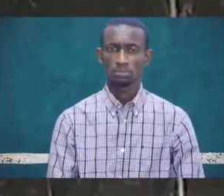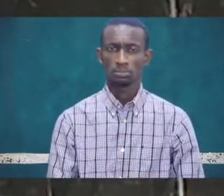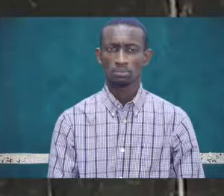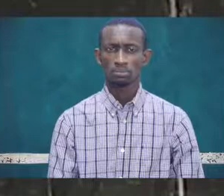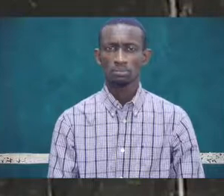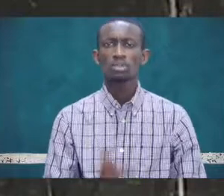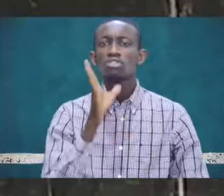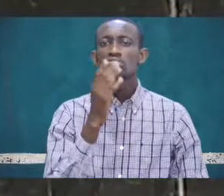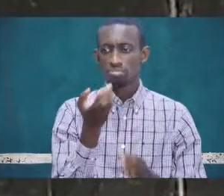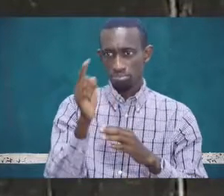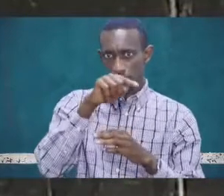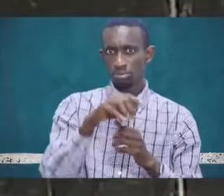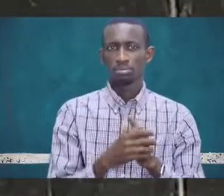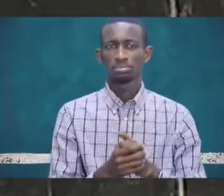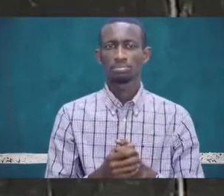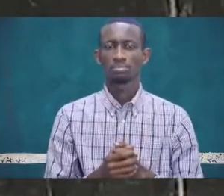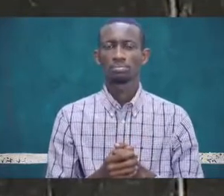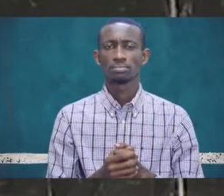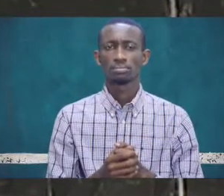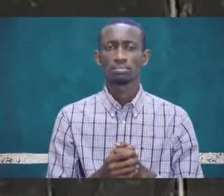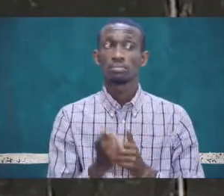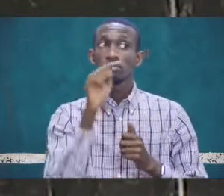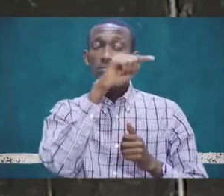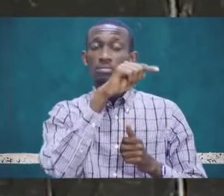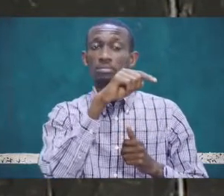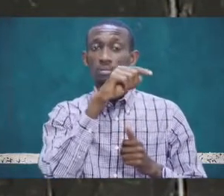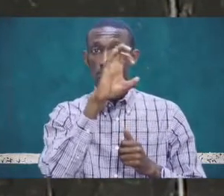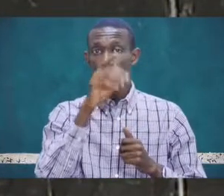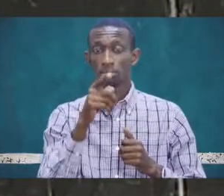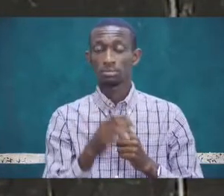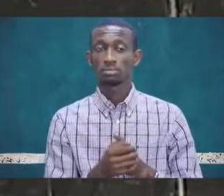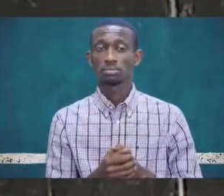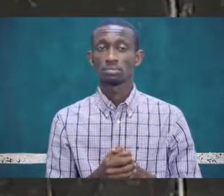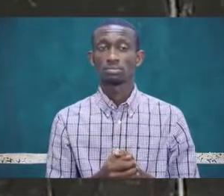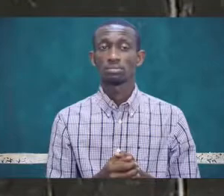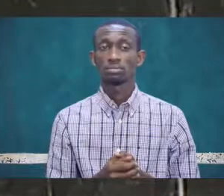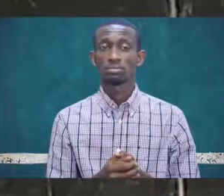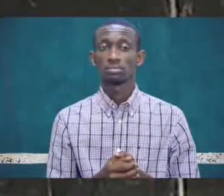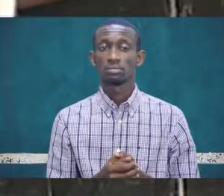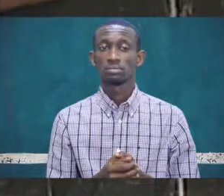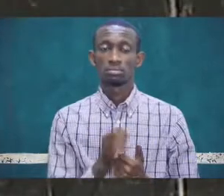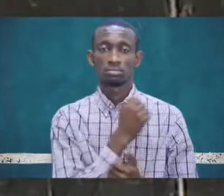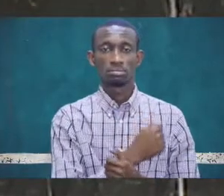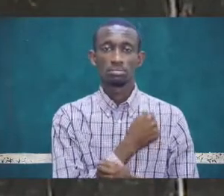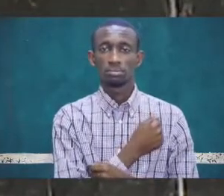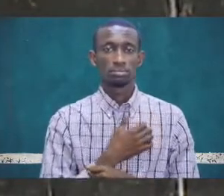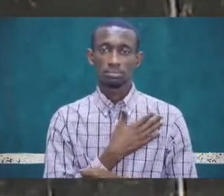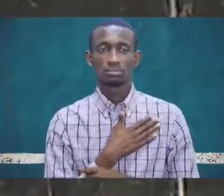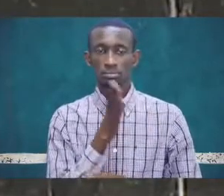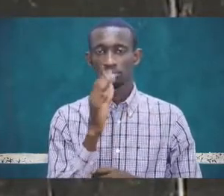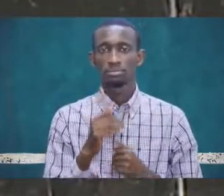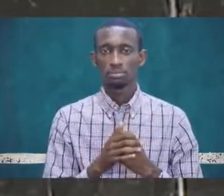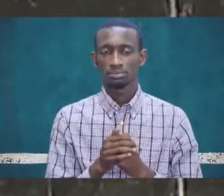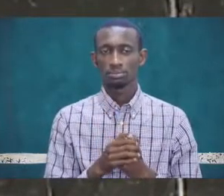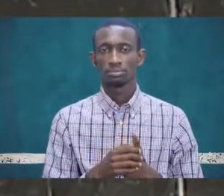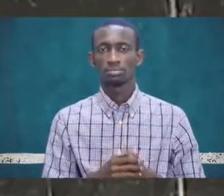let's come back to this product here. On this product here, I need to make some correction here,